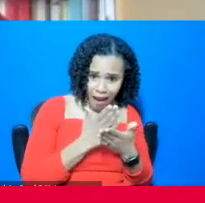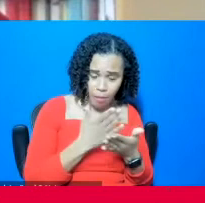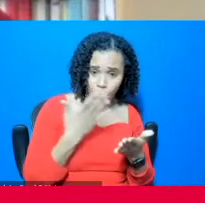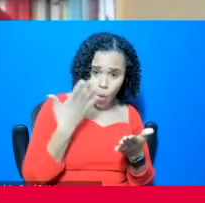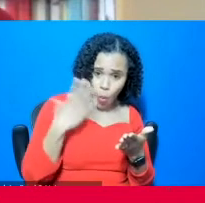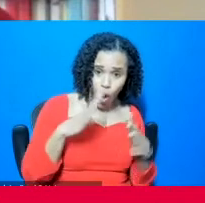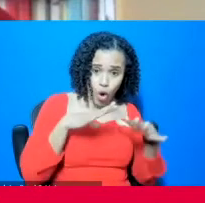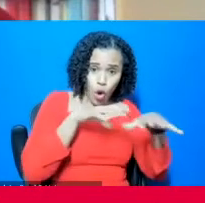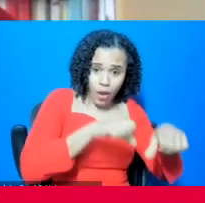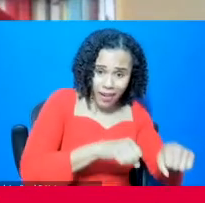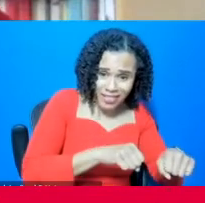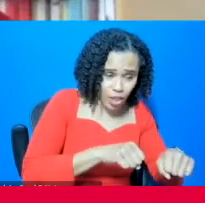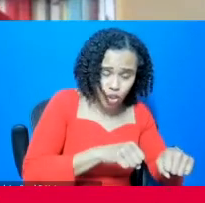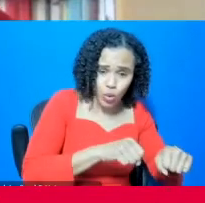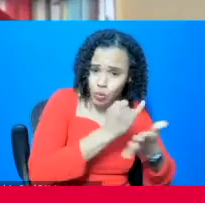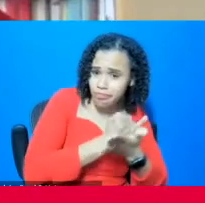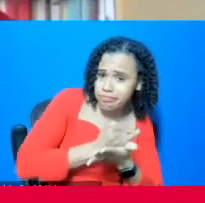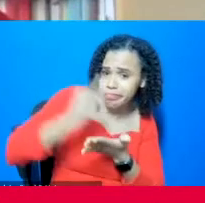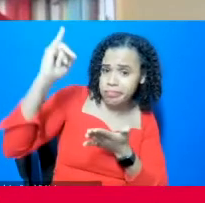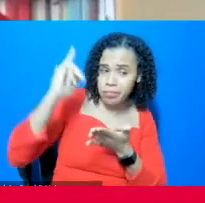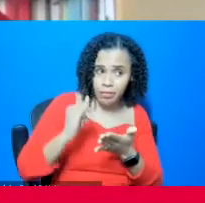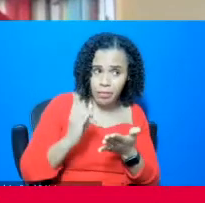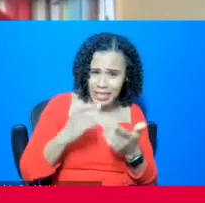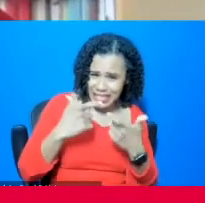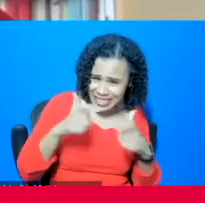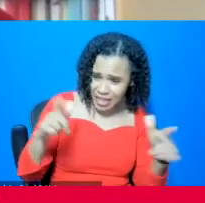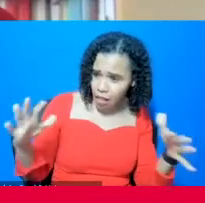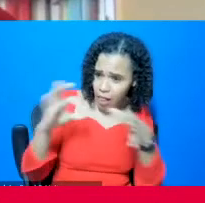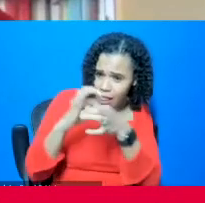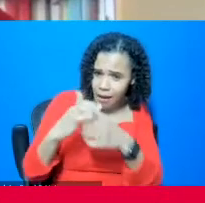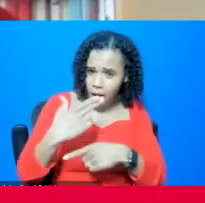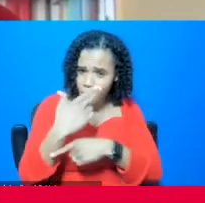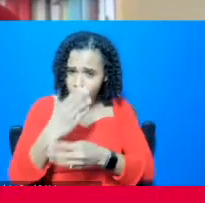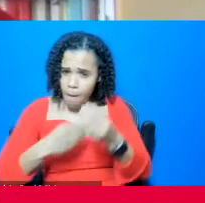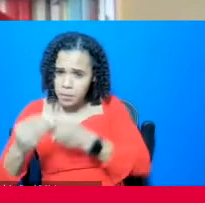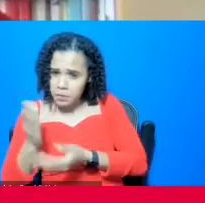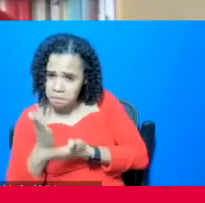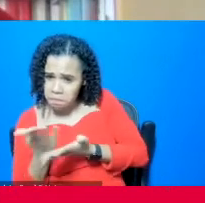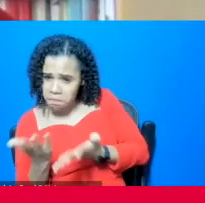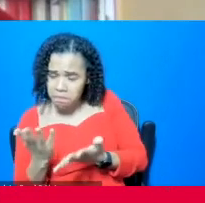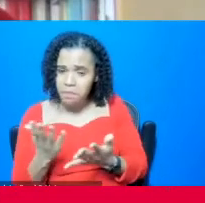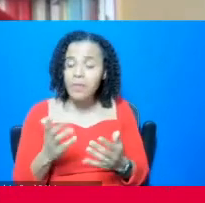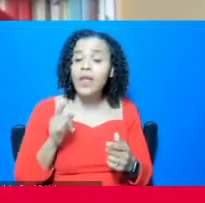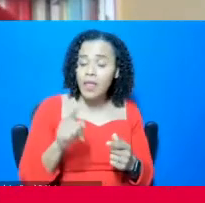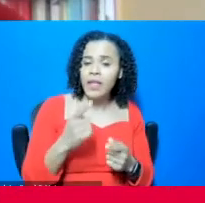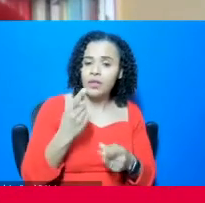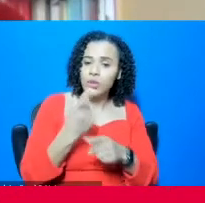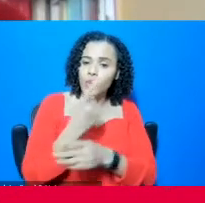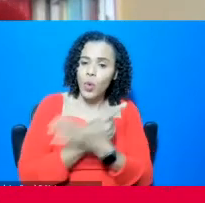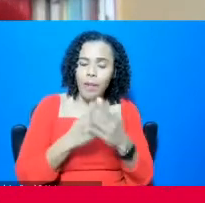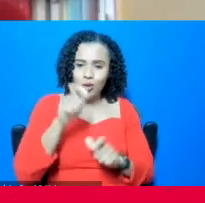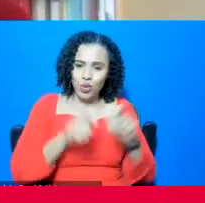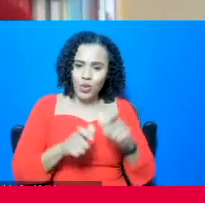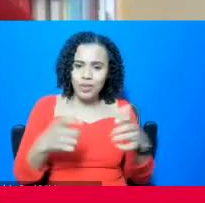trade? Are universities political spaces? And what can students do to confront their university's complicity in the